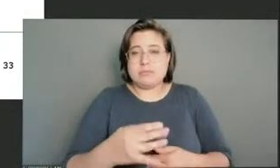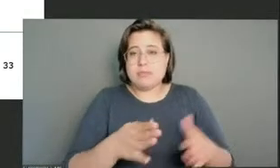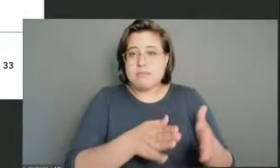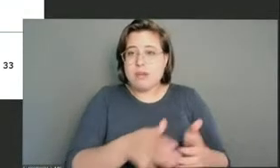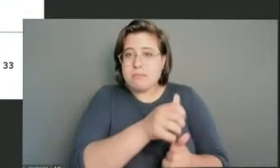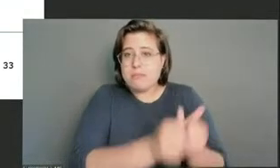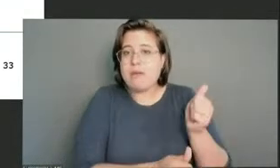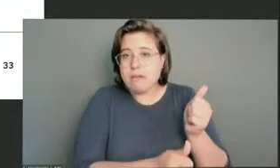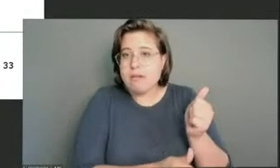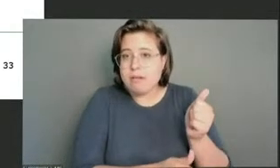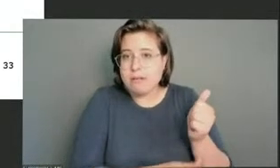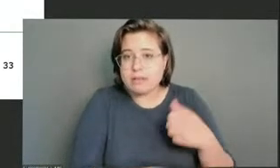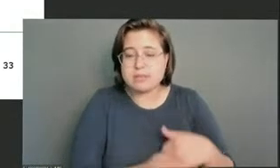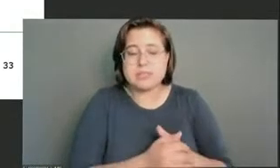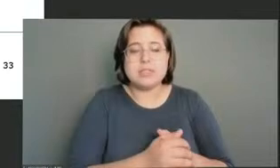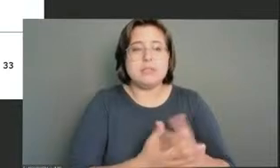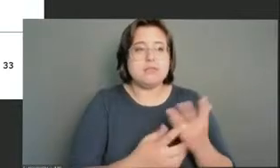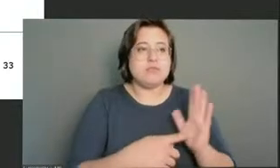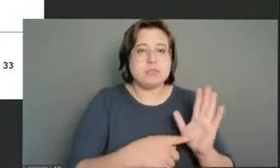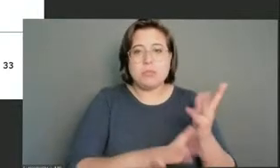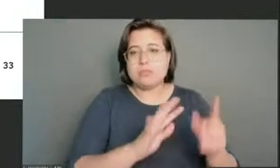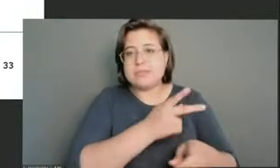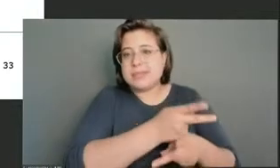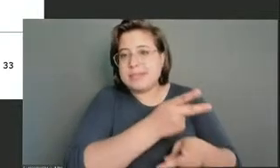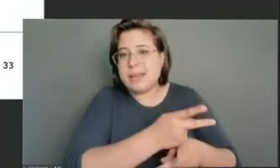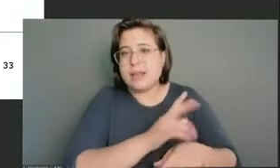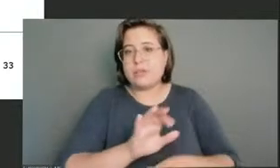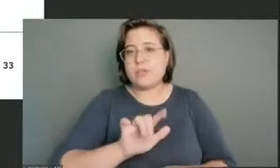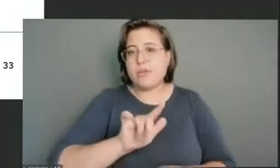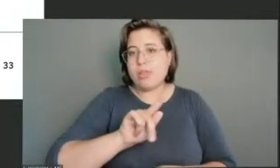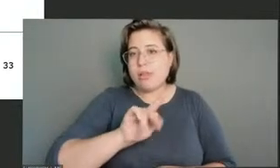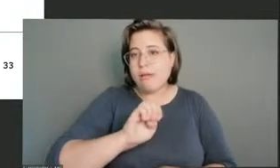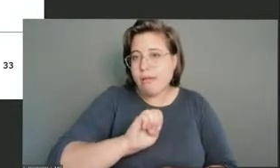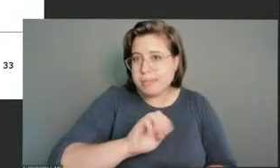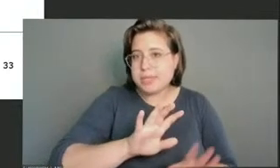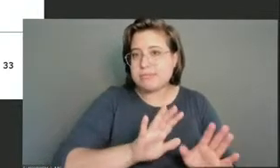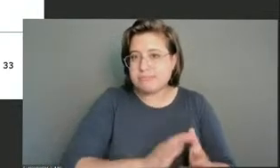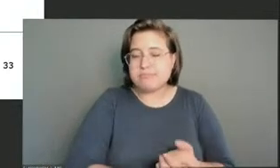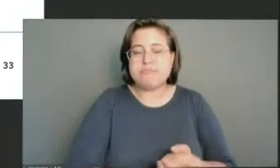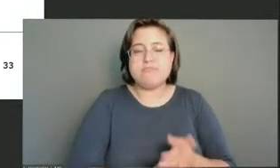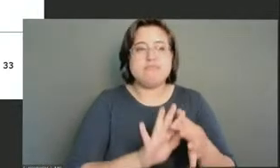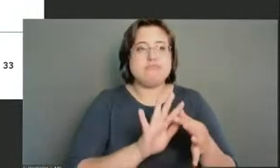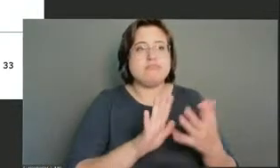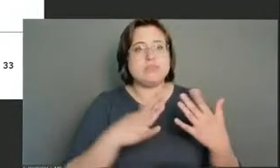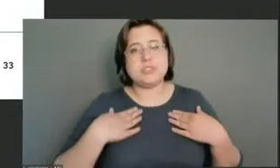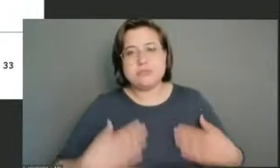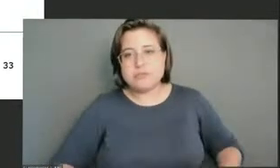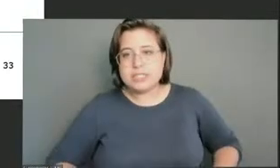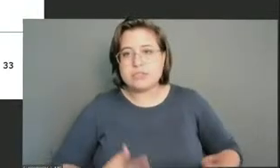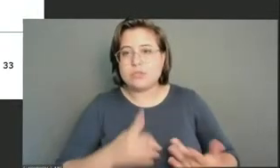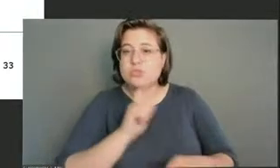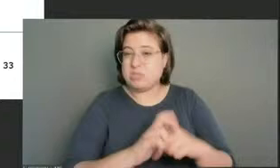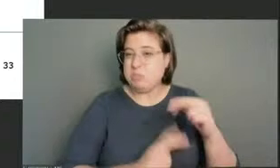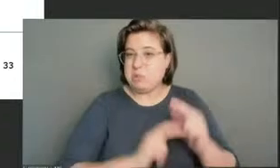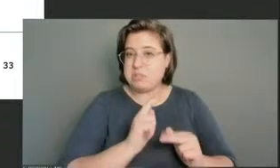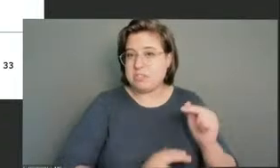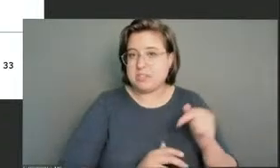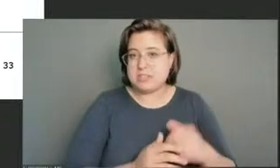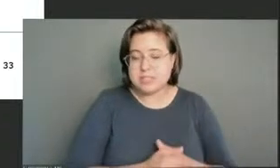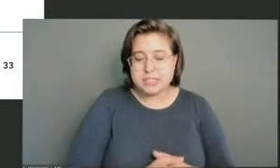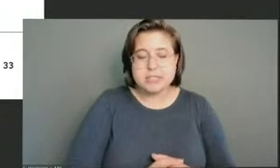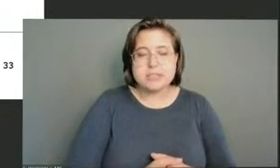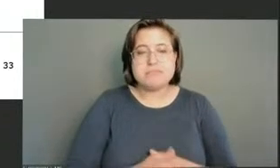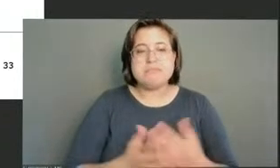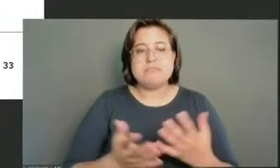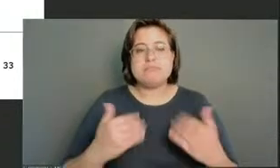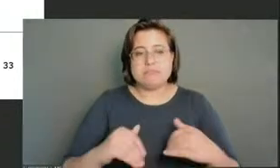essential infrastructure like care and climate, along with physical infrastructure. Ensure that the